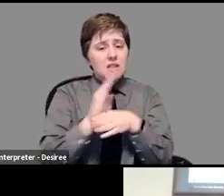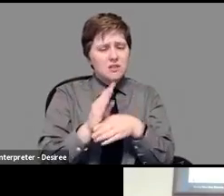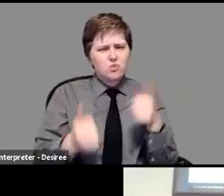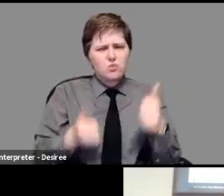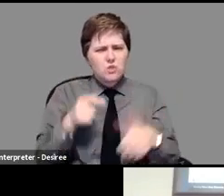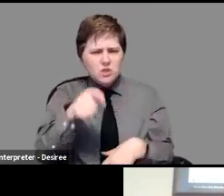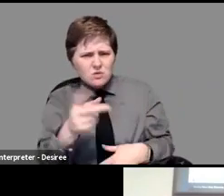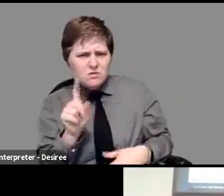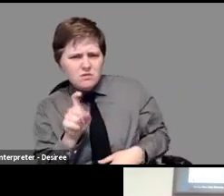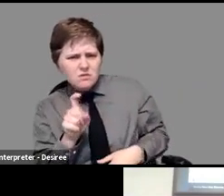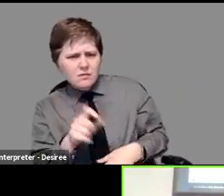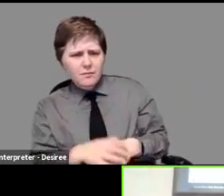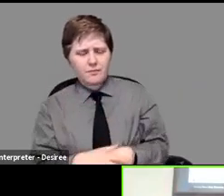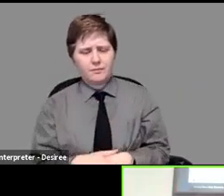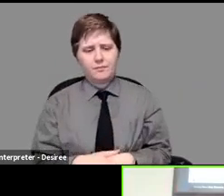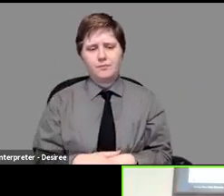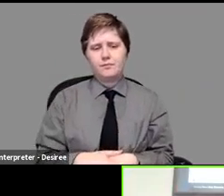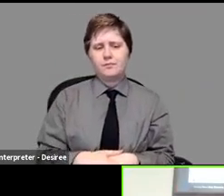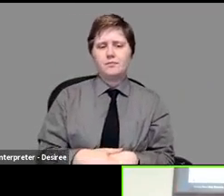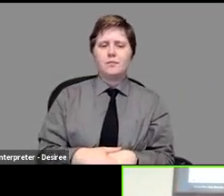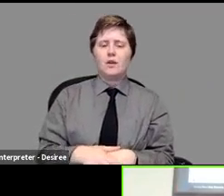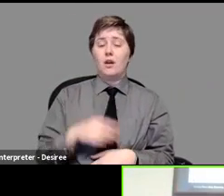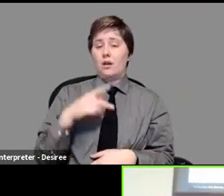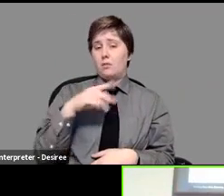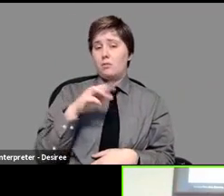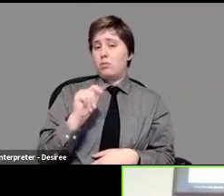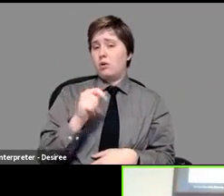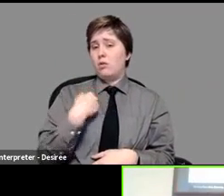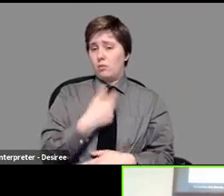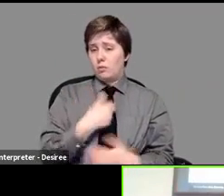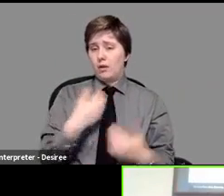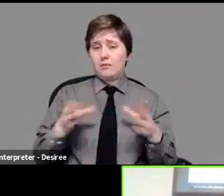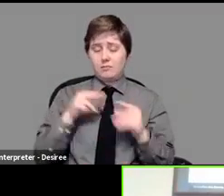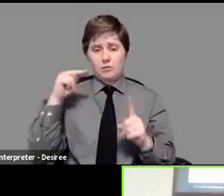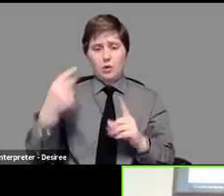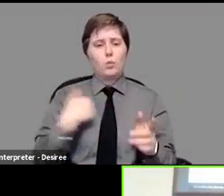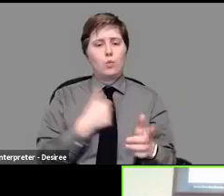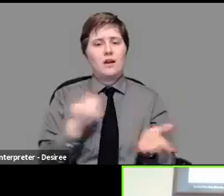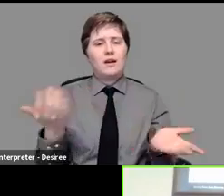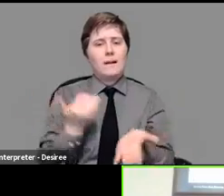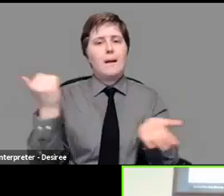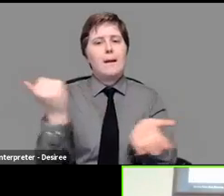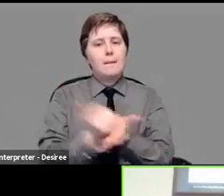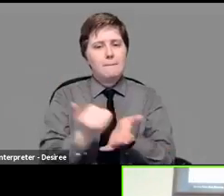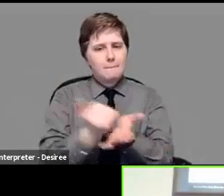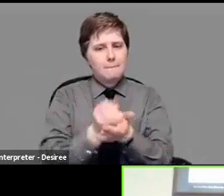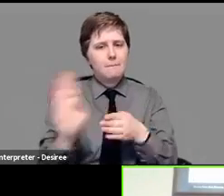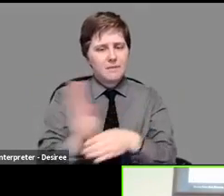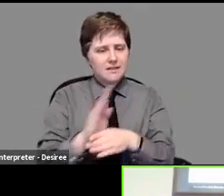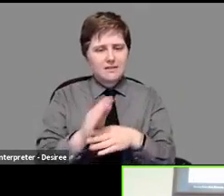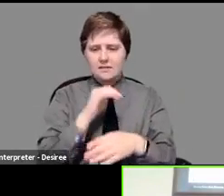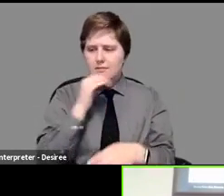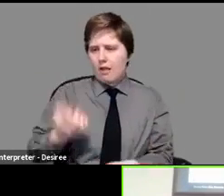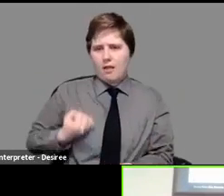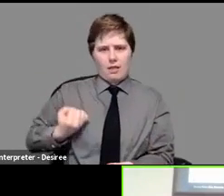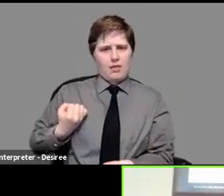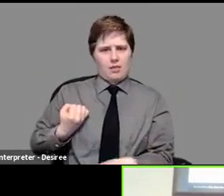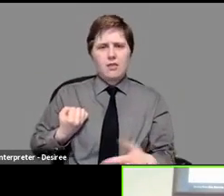thrive? I think from the port, we take the stance that we are here to help businesses and not hold on.